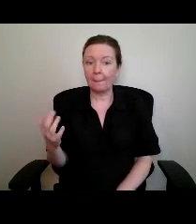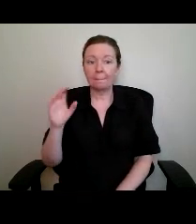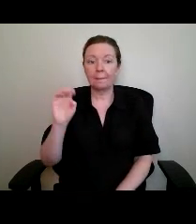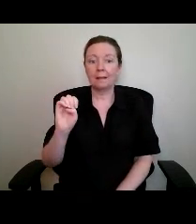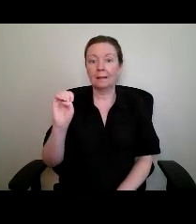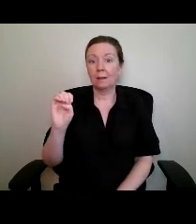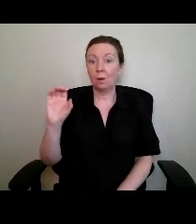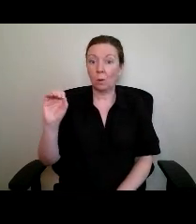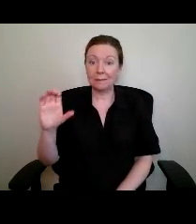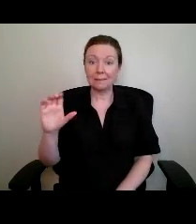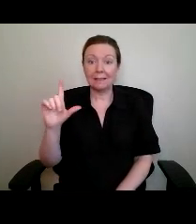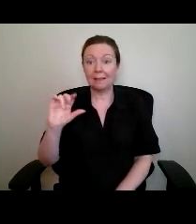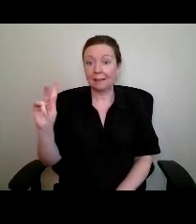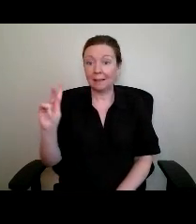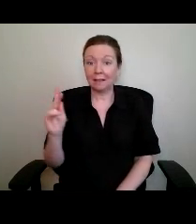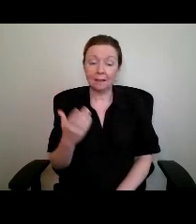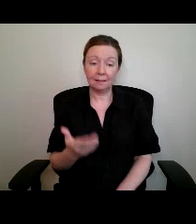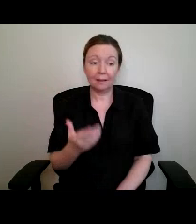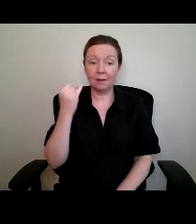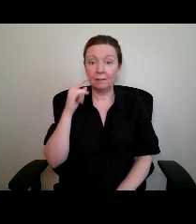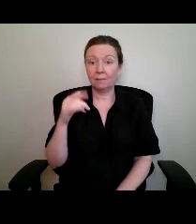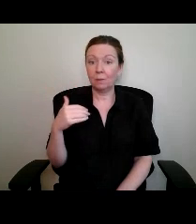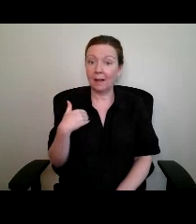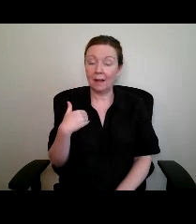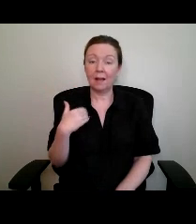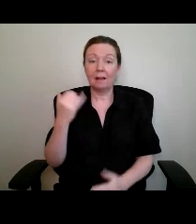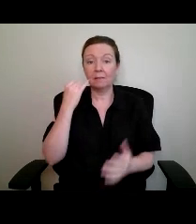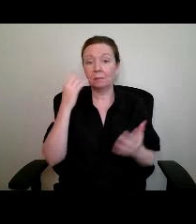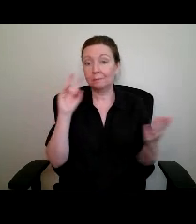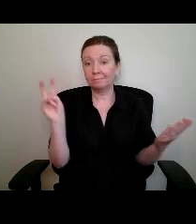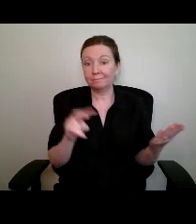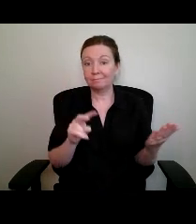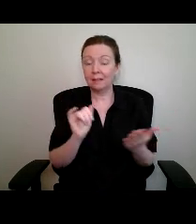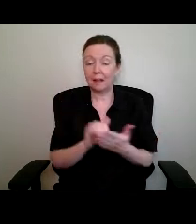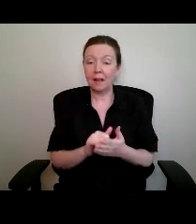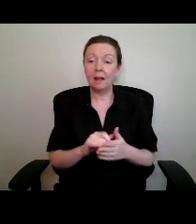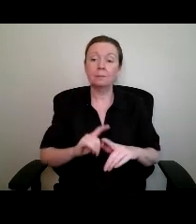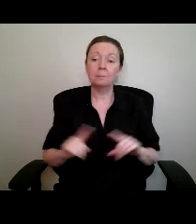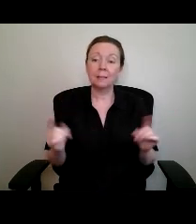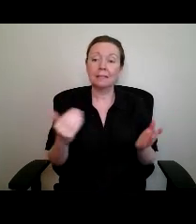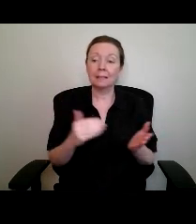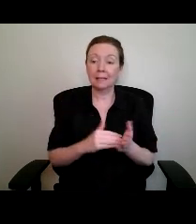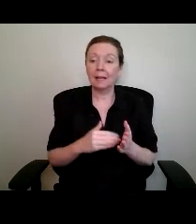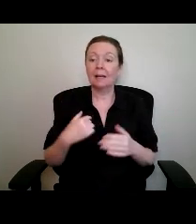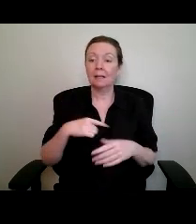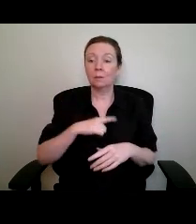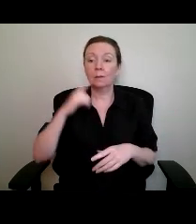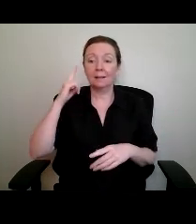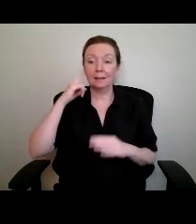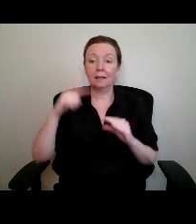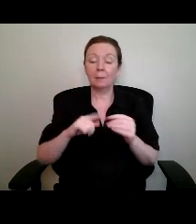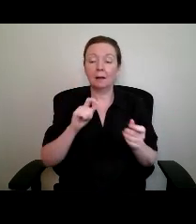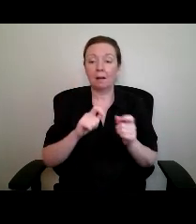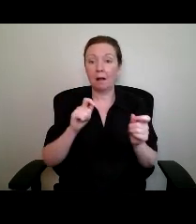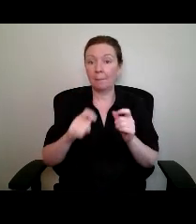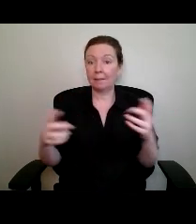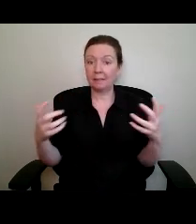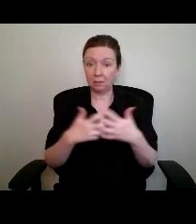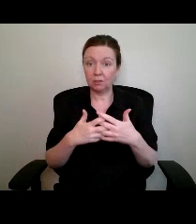EEOC link there if you want to take a look at that. But again, we think of accommodations